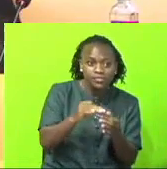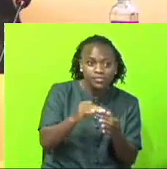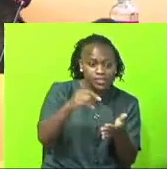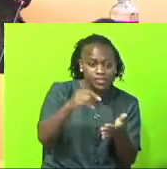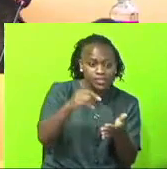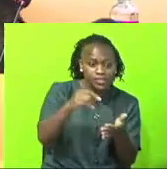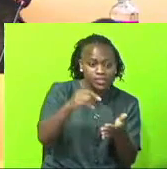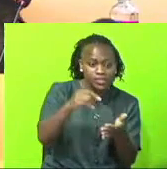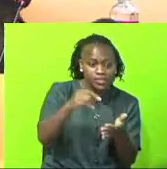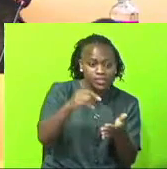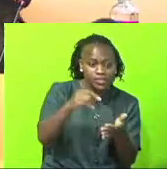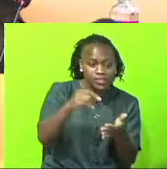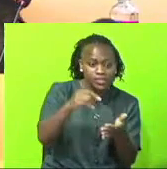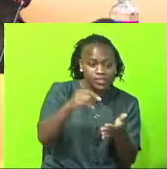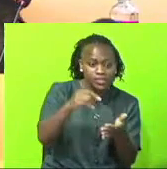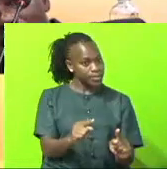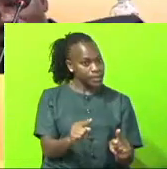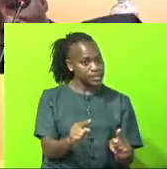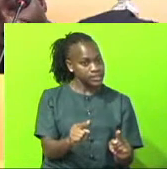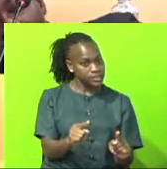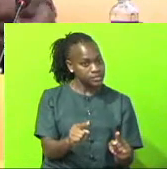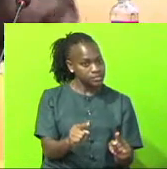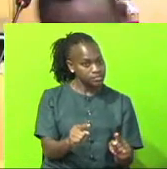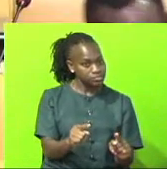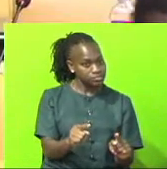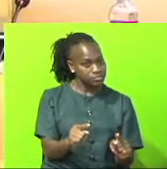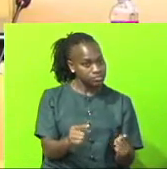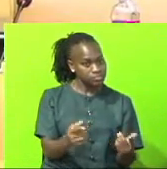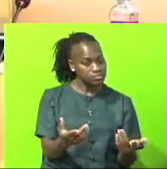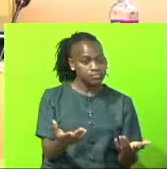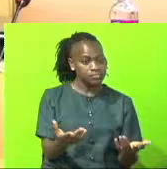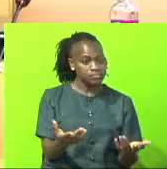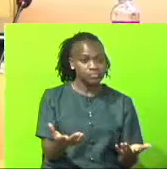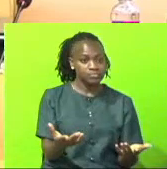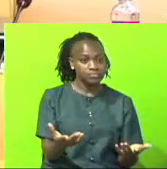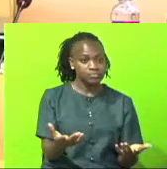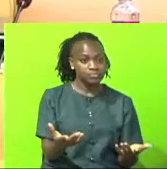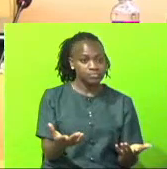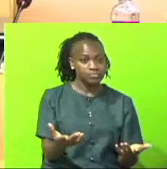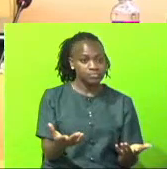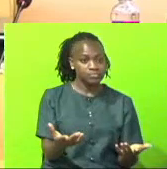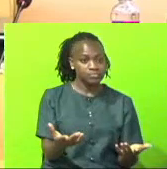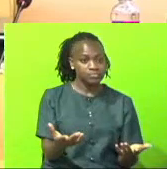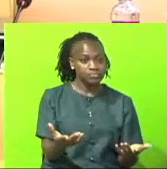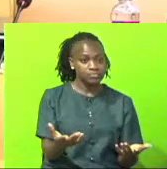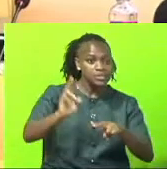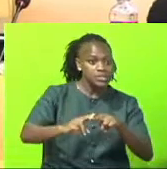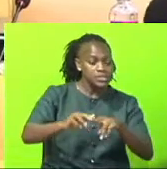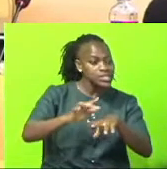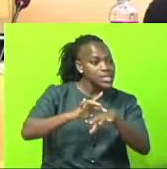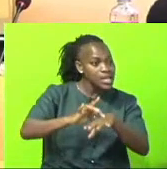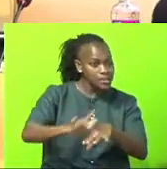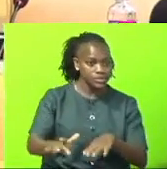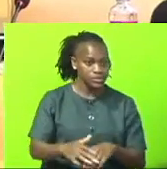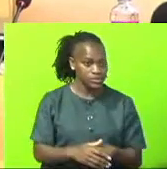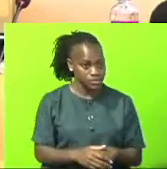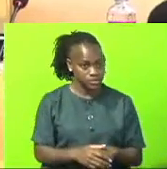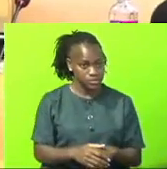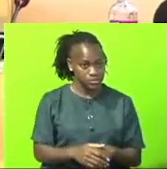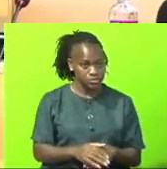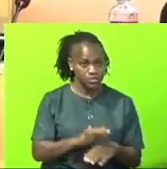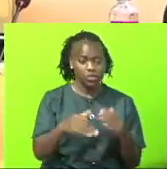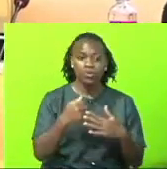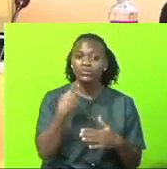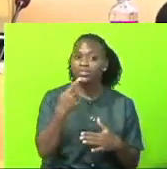happen, the seat must be declared vacant. So all that we are saying is